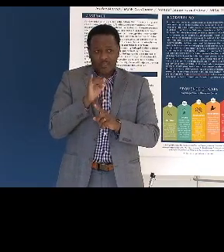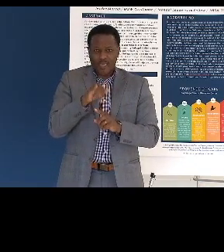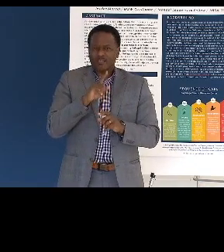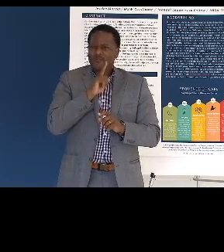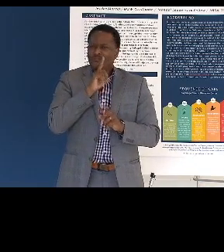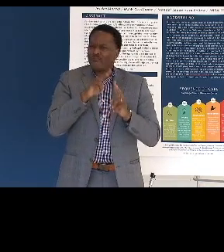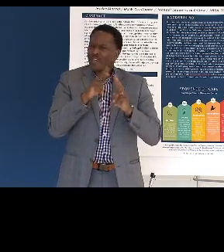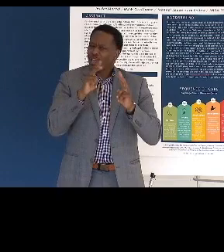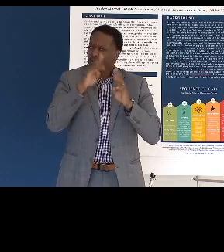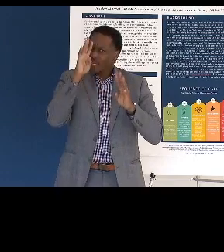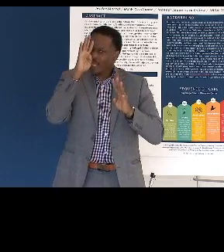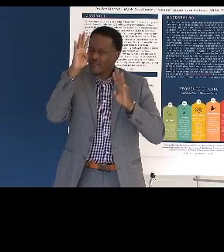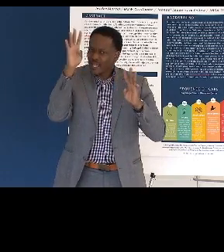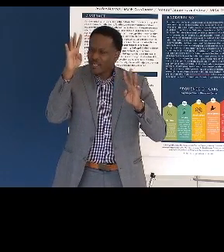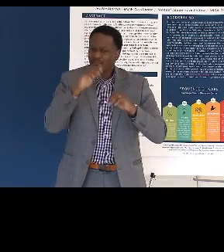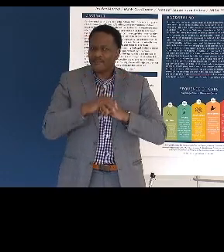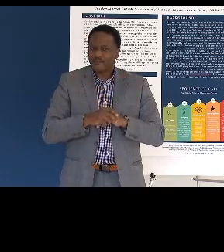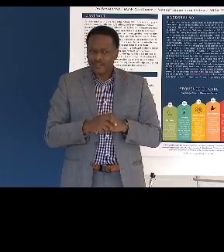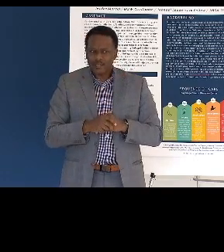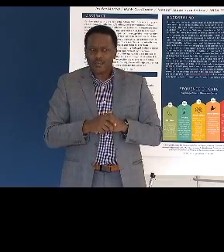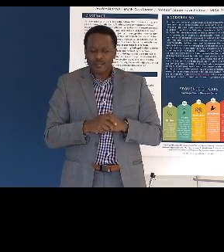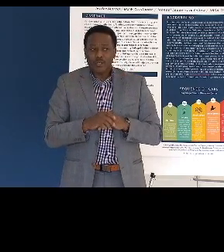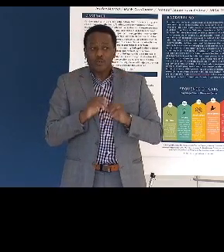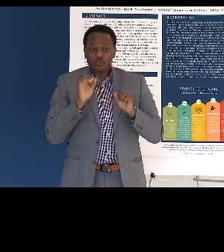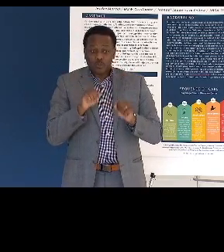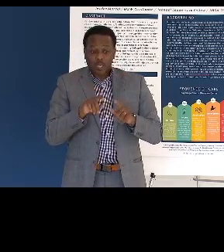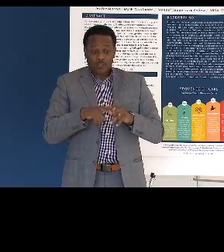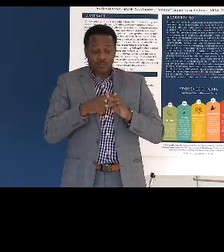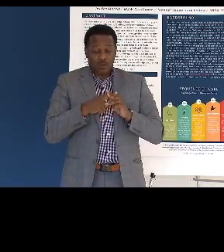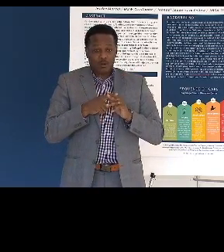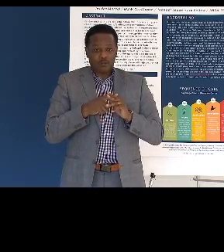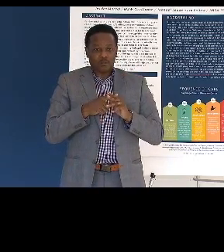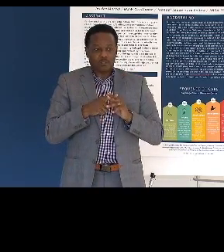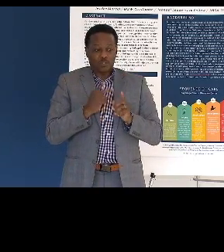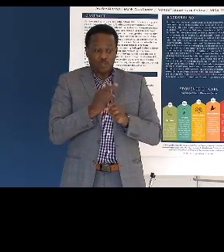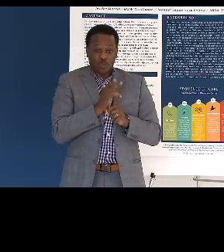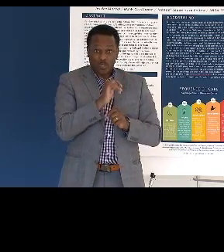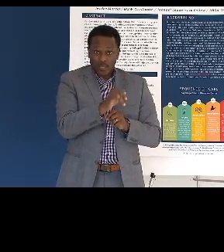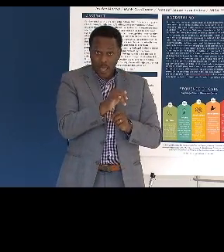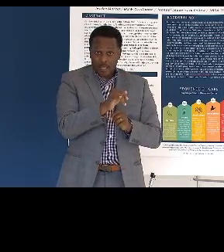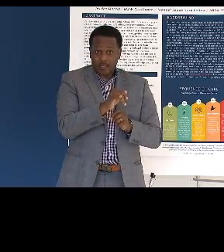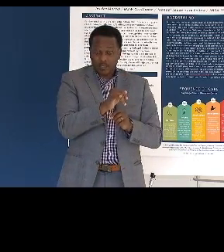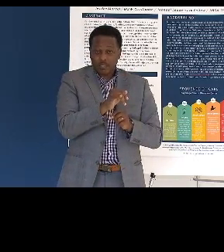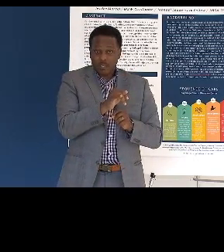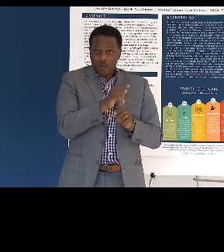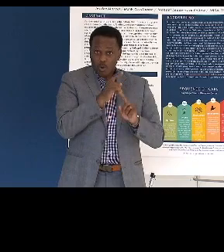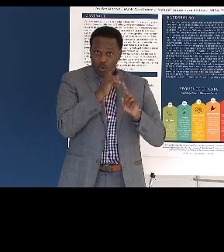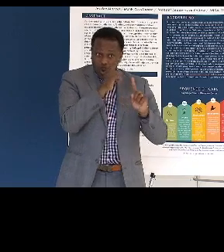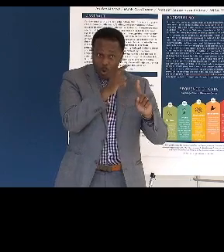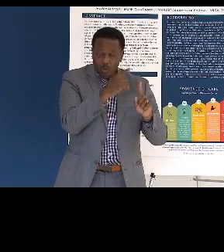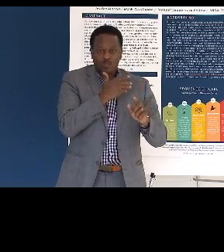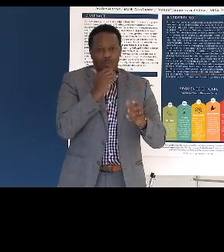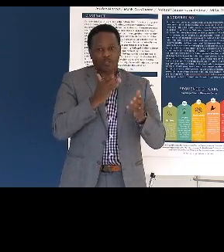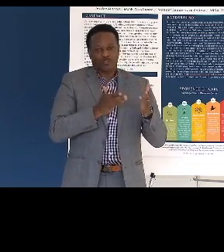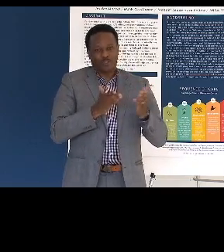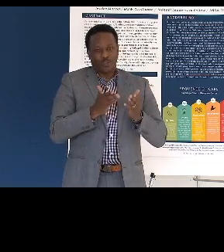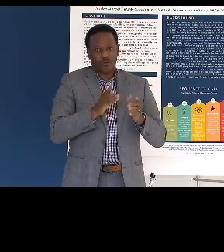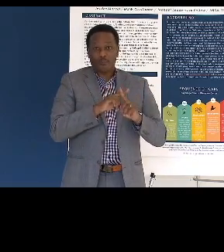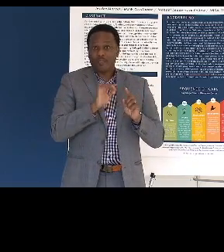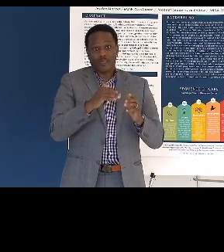and recommendations we can start to follow in order to better serve our client population, but this is itself a new